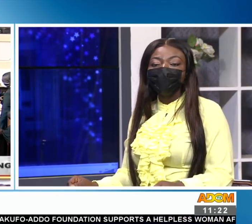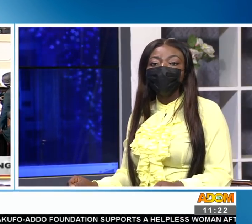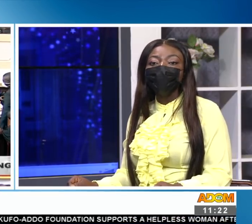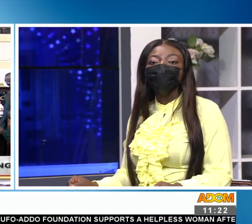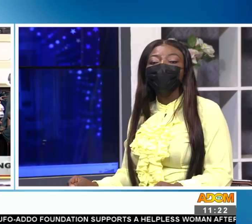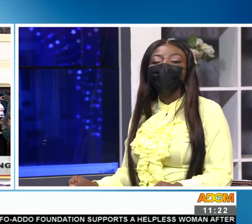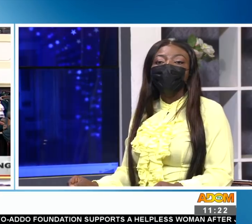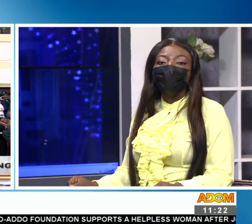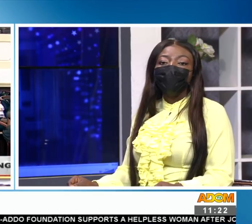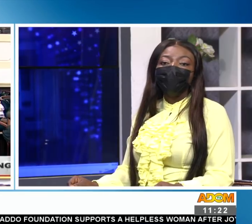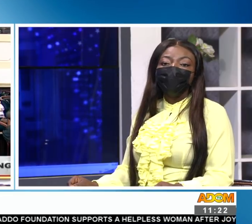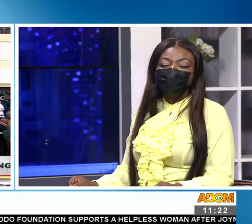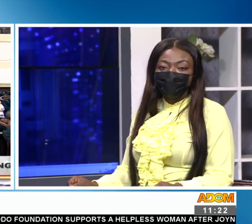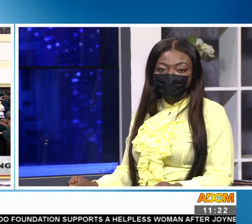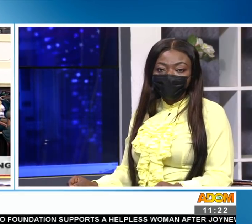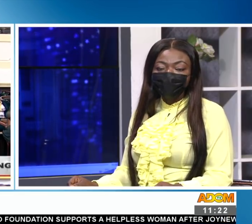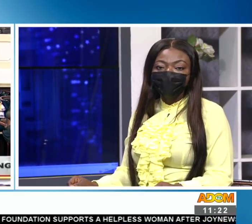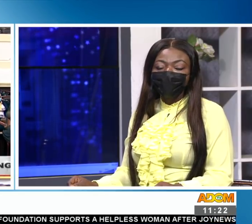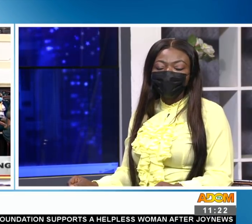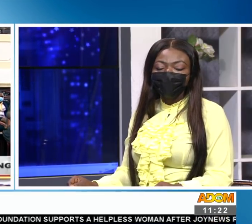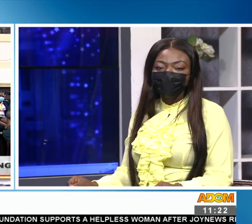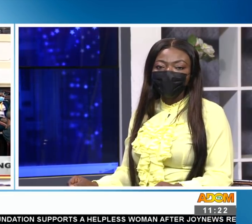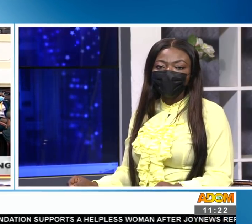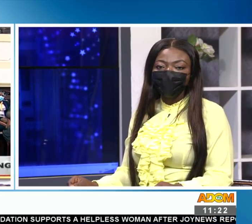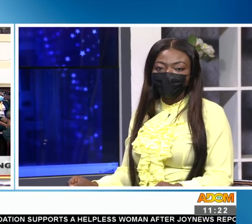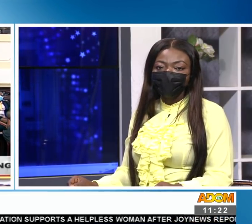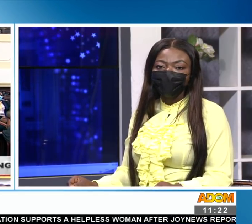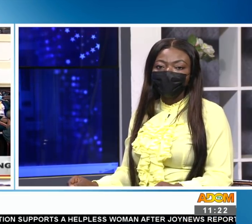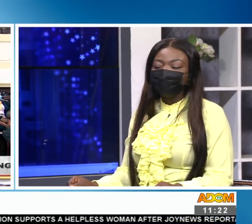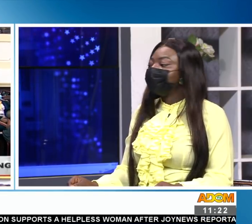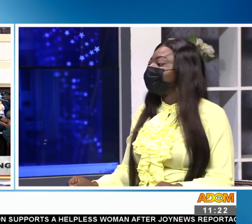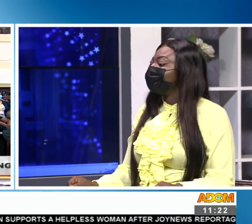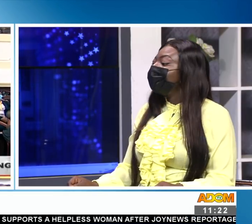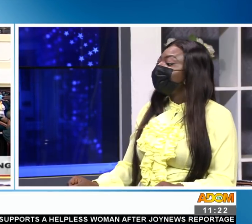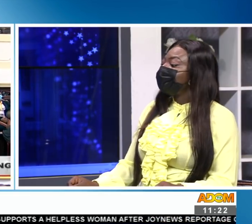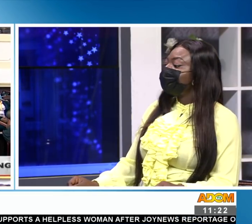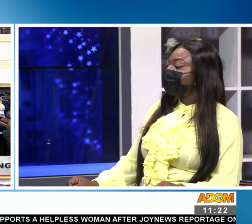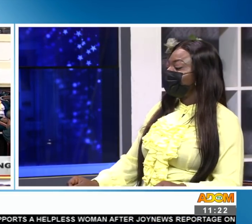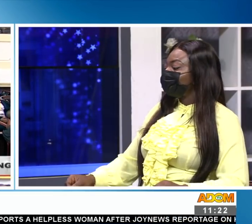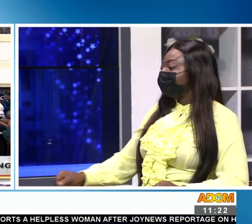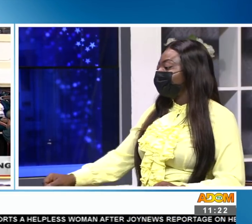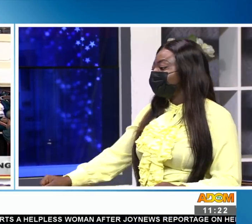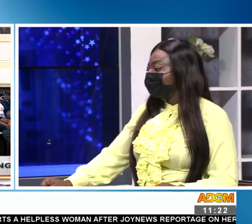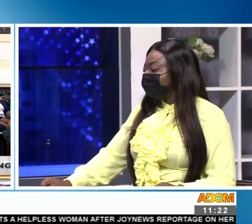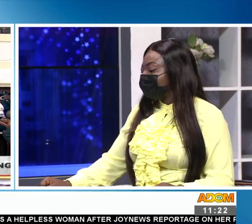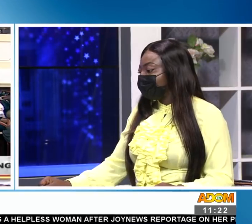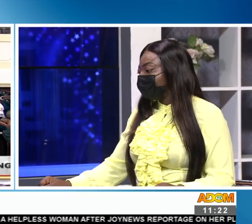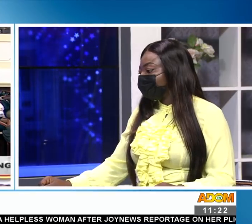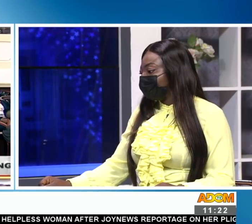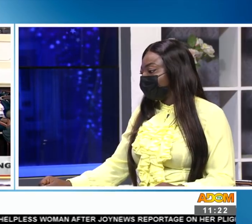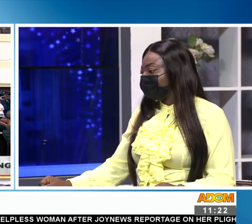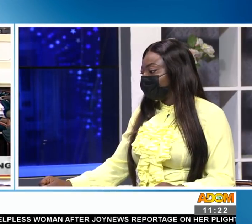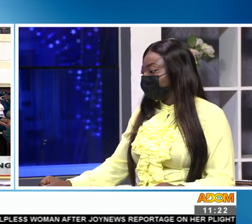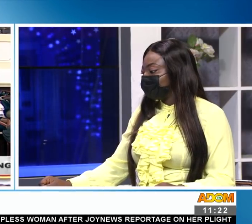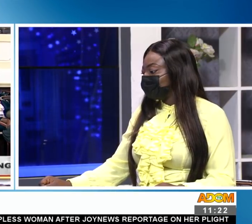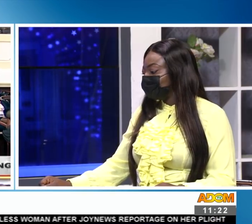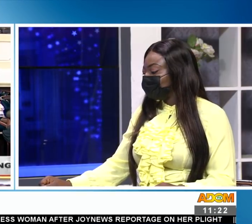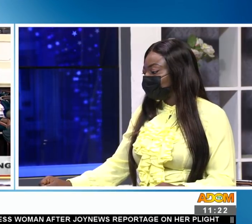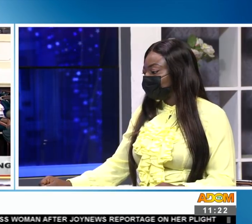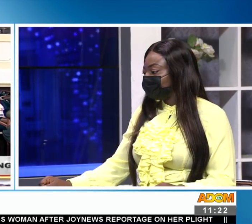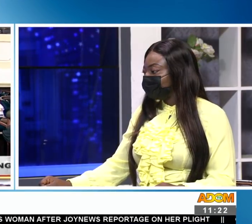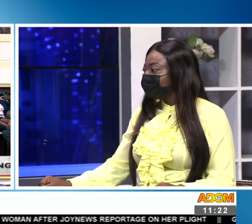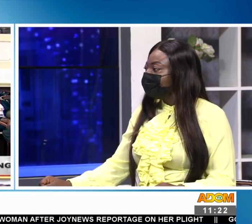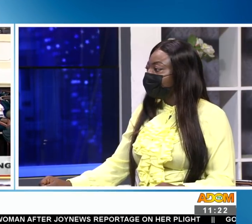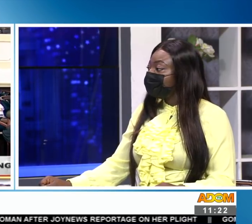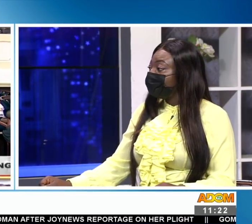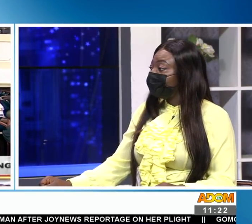so ene ayema me mensa bonsu odo so abeka ho kwajo ewo fia kwajo mesan emo akwa ba bi o me